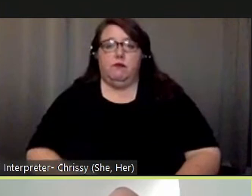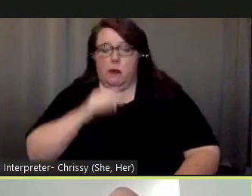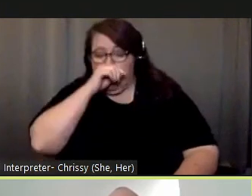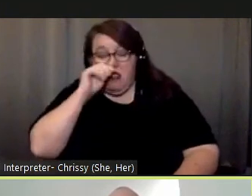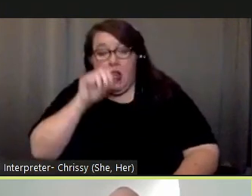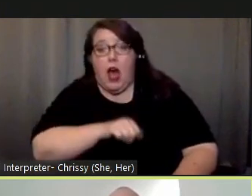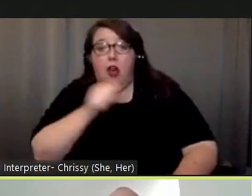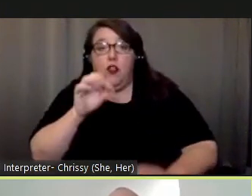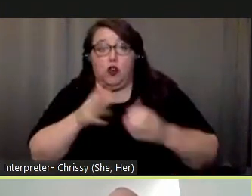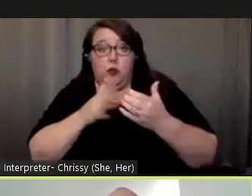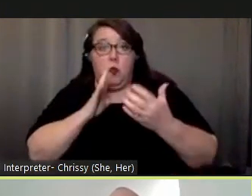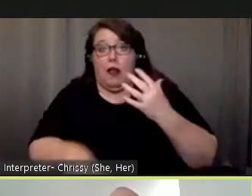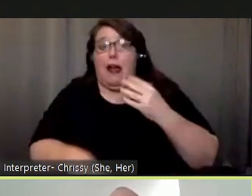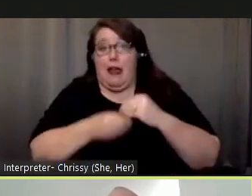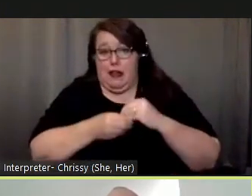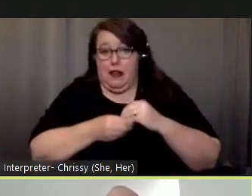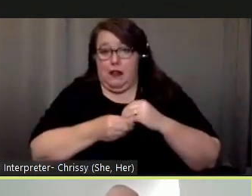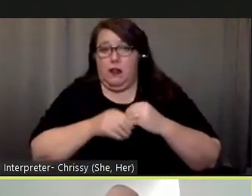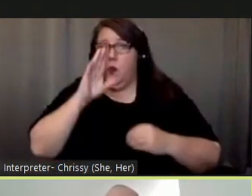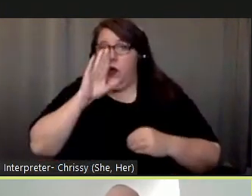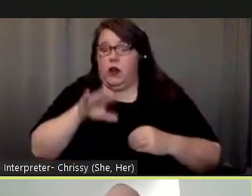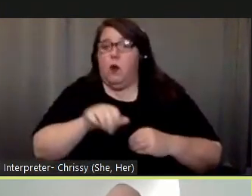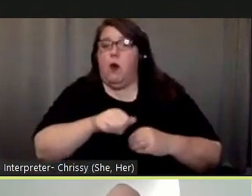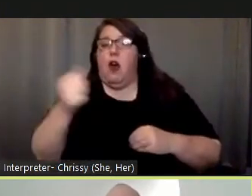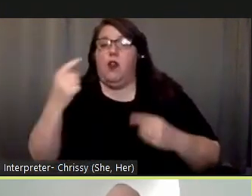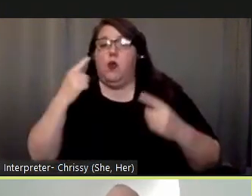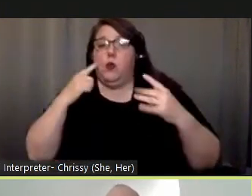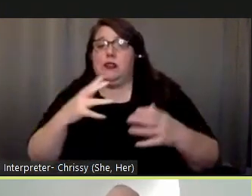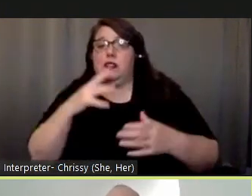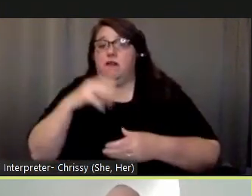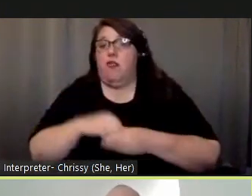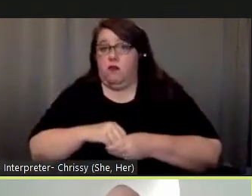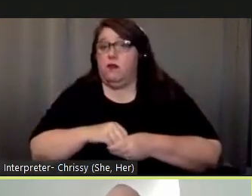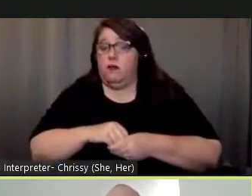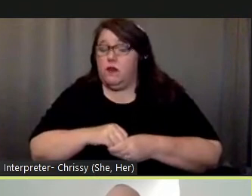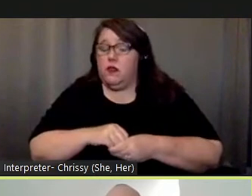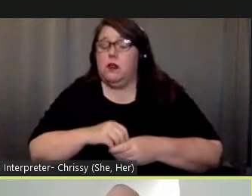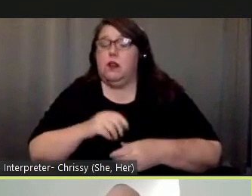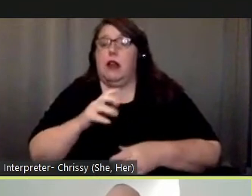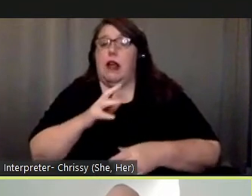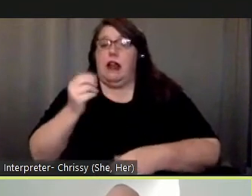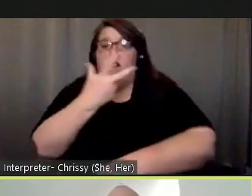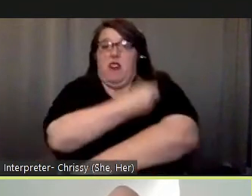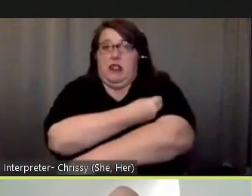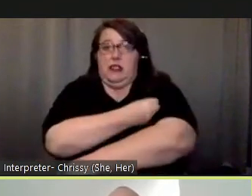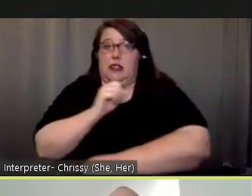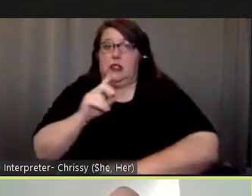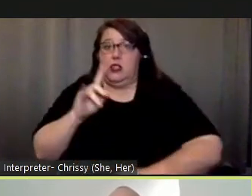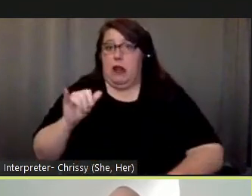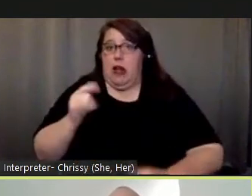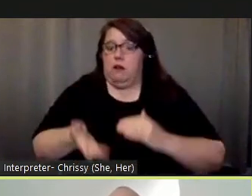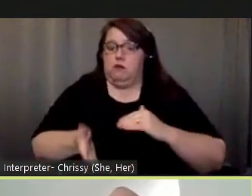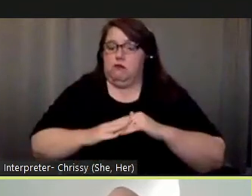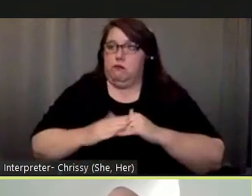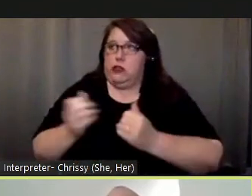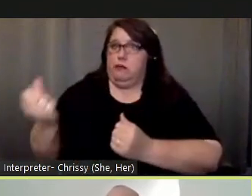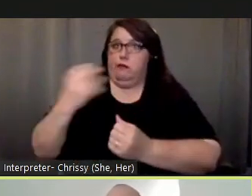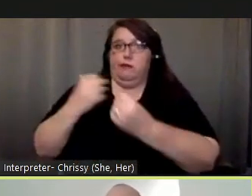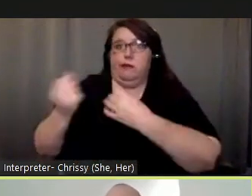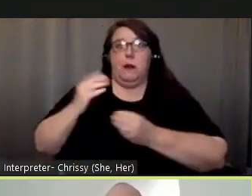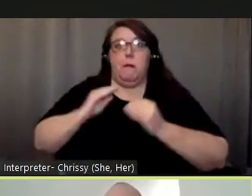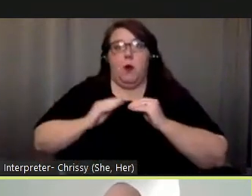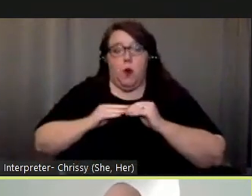groups because we do know that there are other risk factors, and we do know that our vaccine supply is increasing. But 70 and up